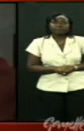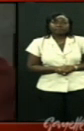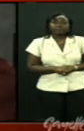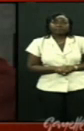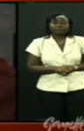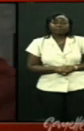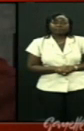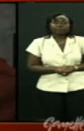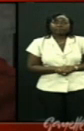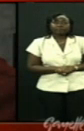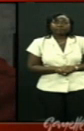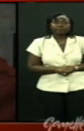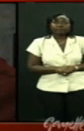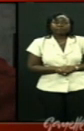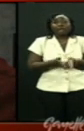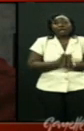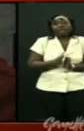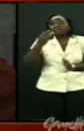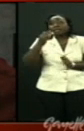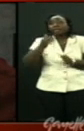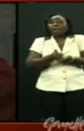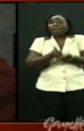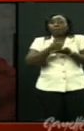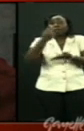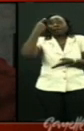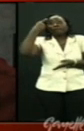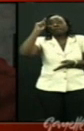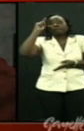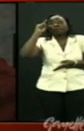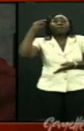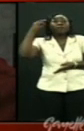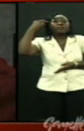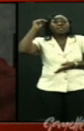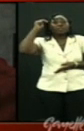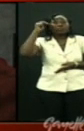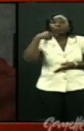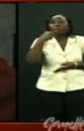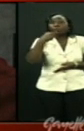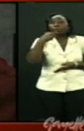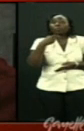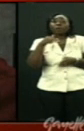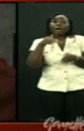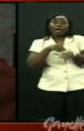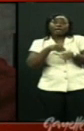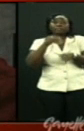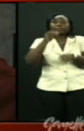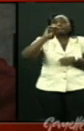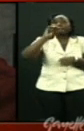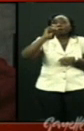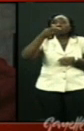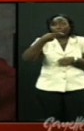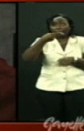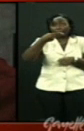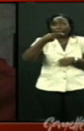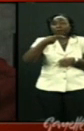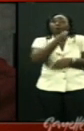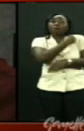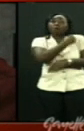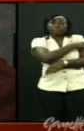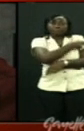I am making a plea for my nephew, who is warded at the surgical ward at Mount Hope Pediatrician